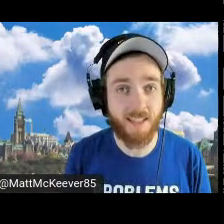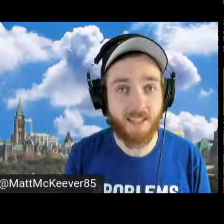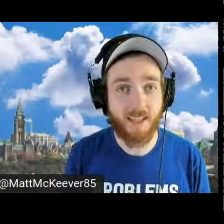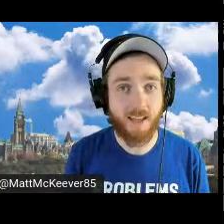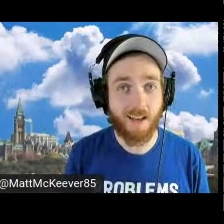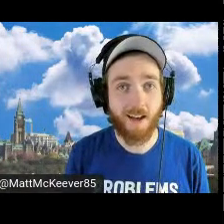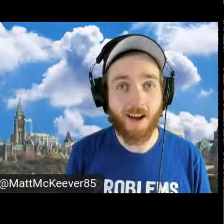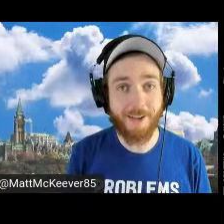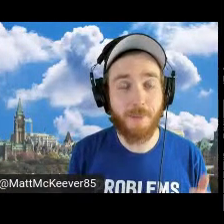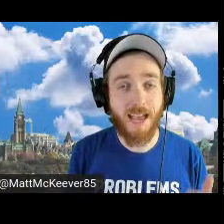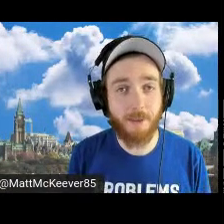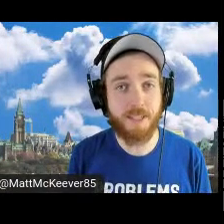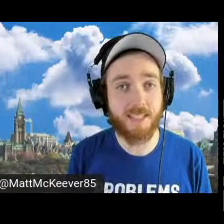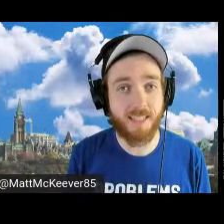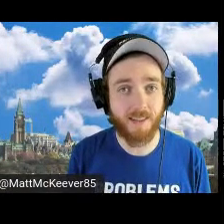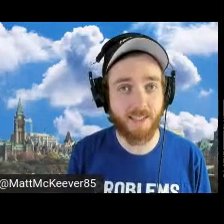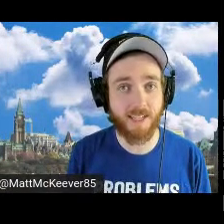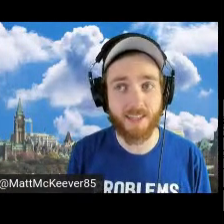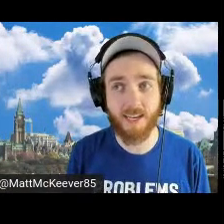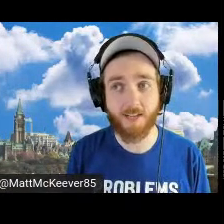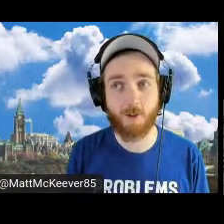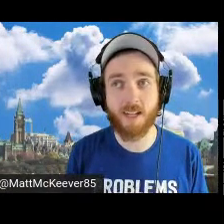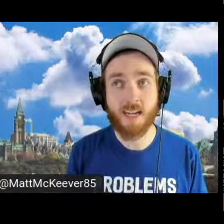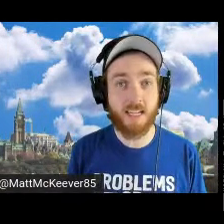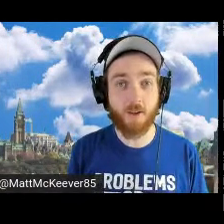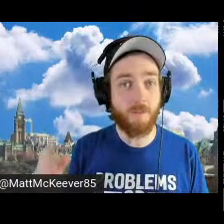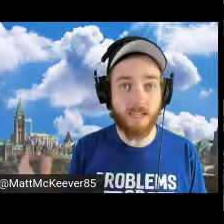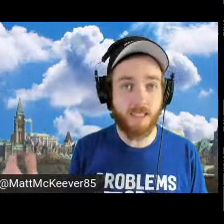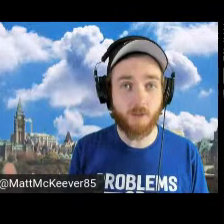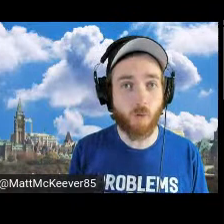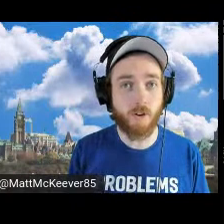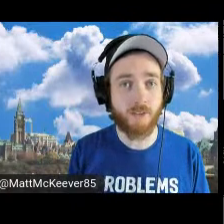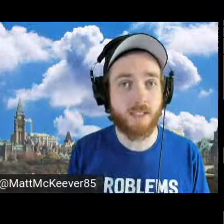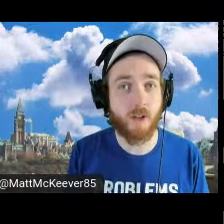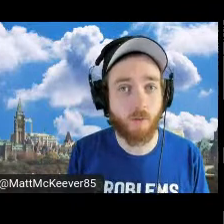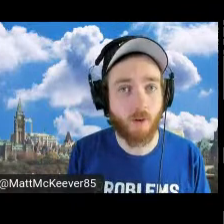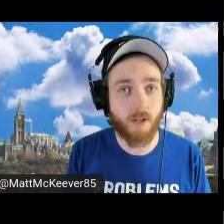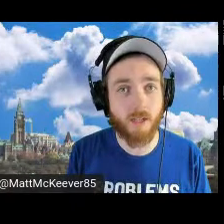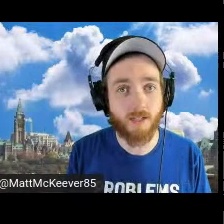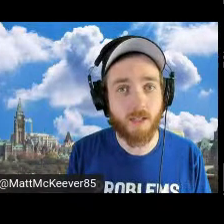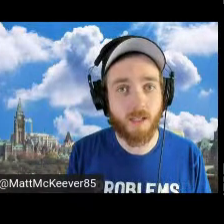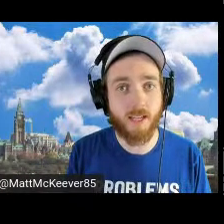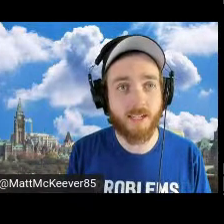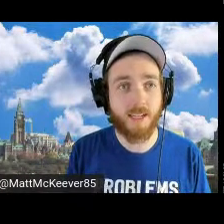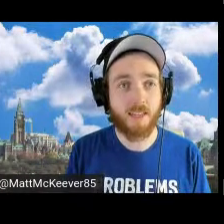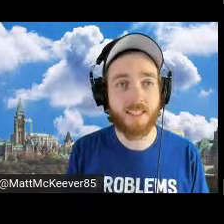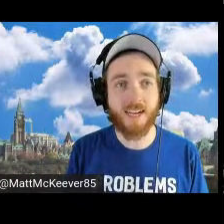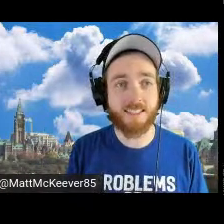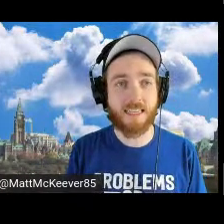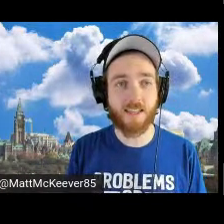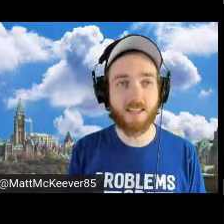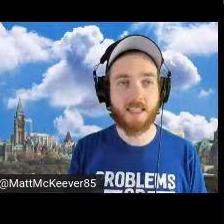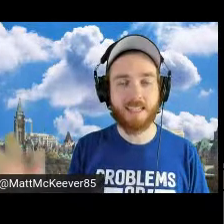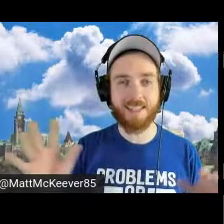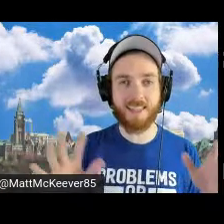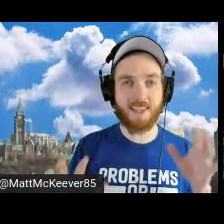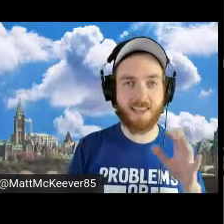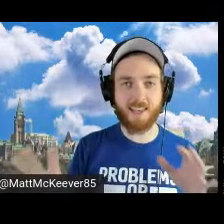vaccinated, I'm happy to see things like that, right? Either vaccines work or they don't work. Like this idea